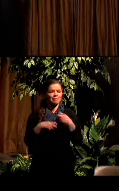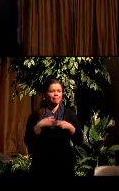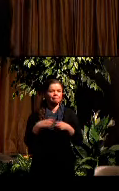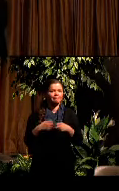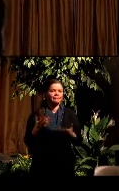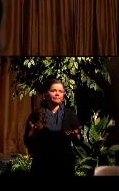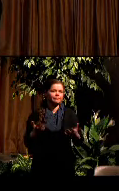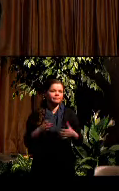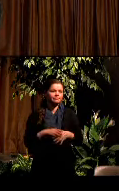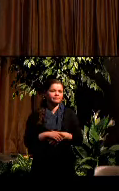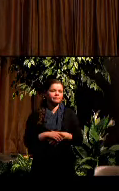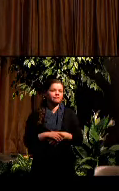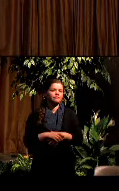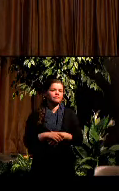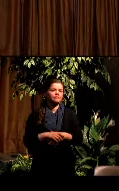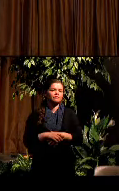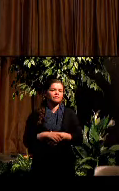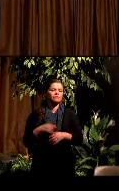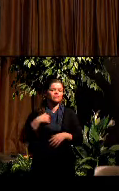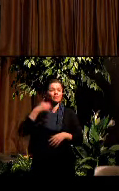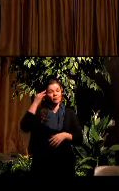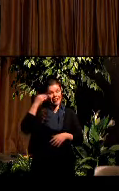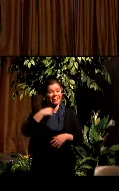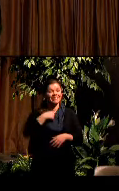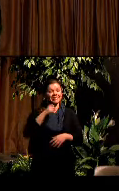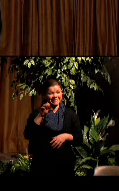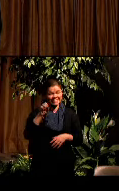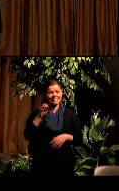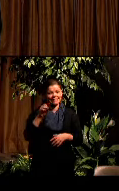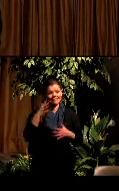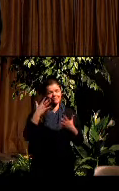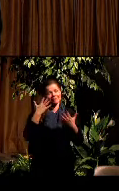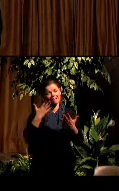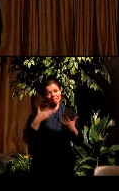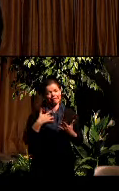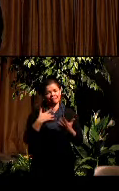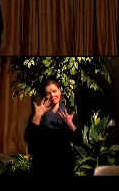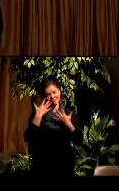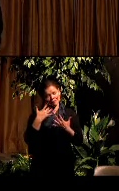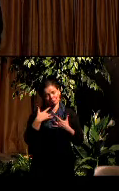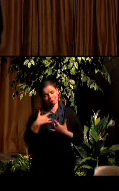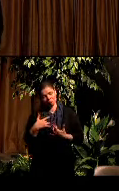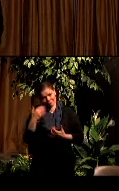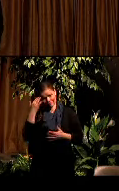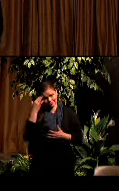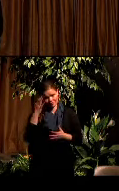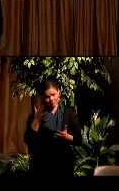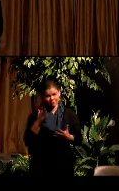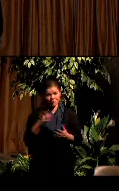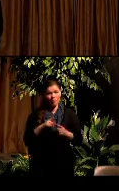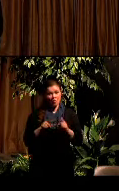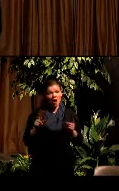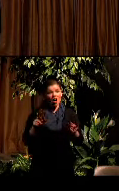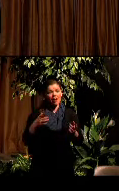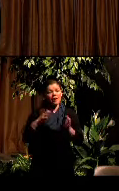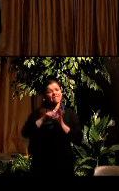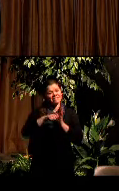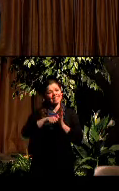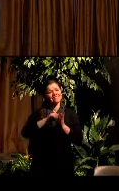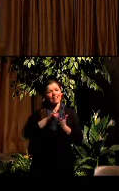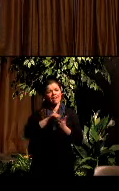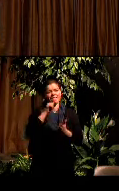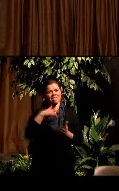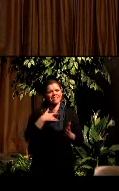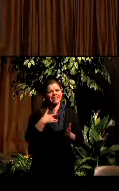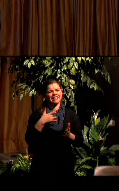So I know I've sounded a little bit depressing, but the thing that I want to emphasize here is that there's nothing to be gained in pessimism. I firmly